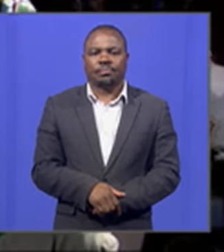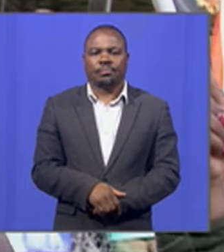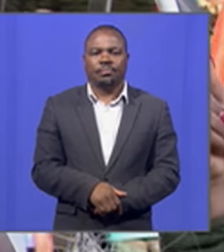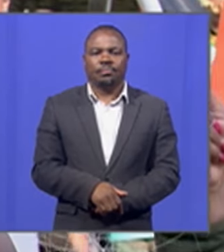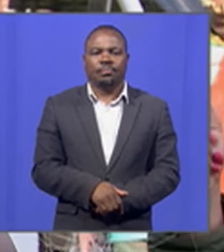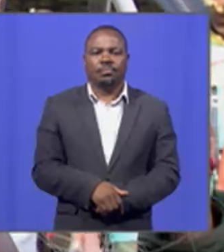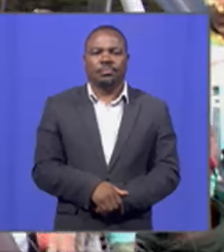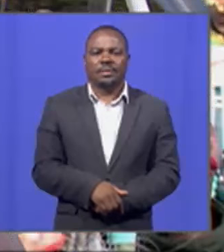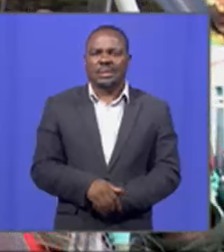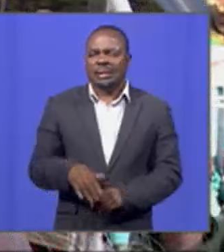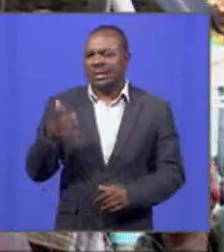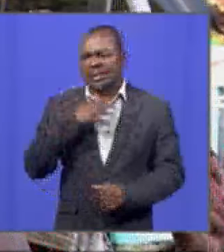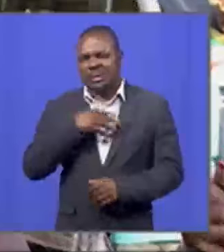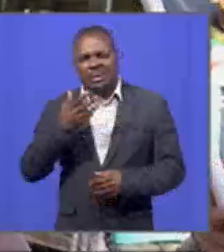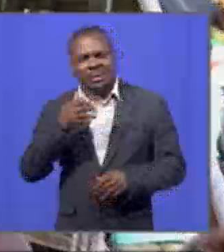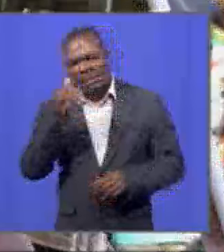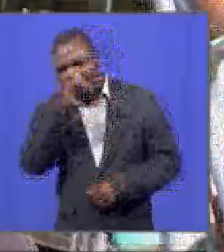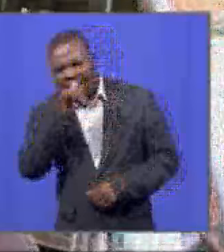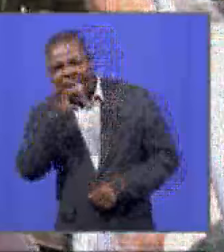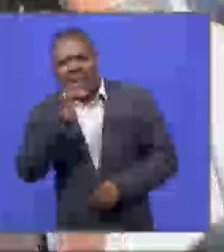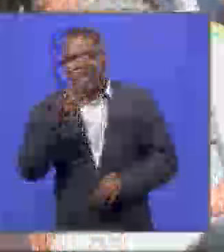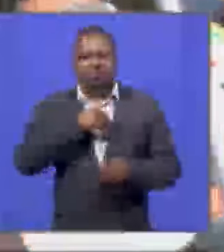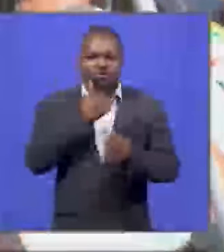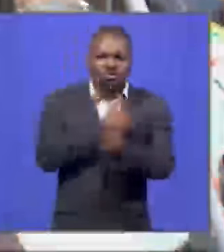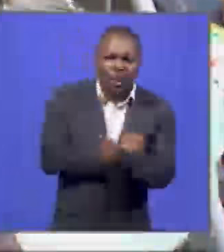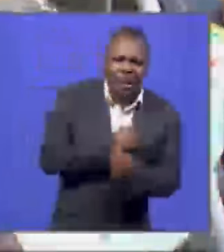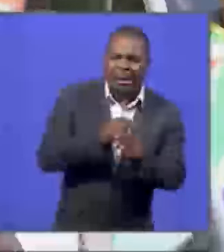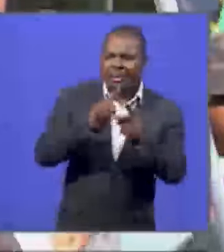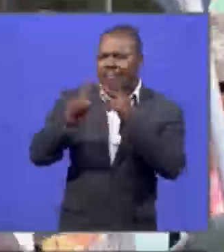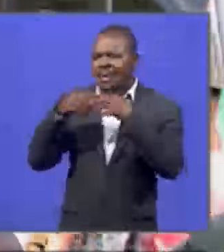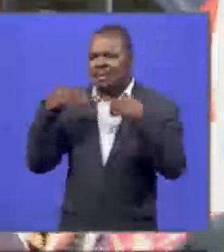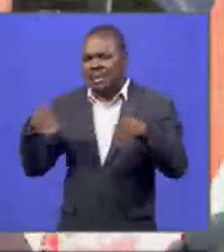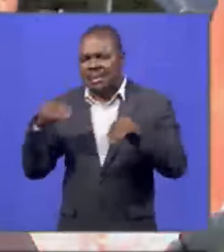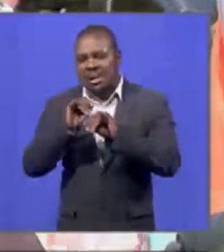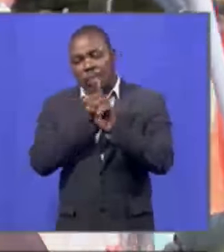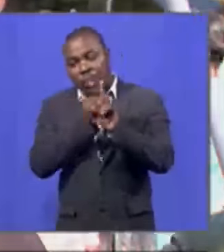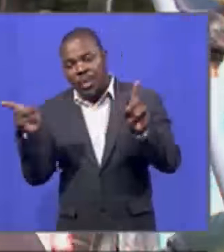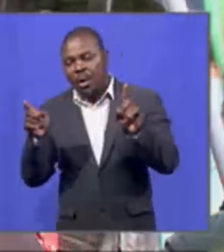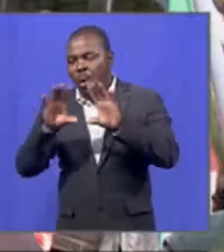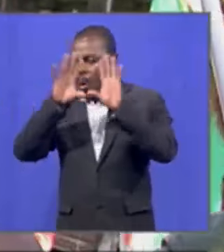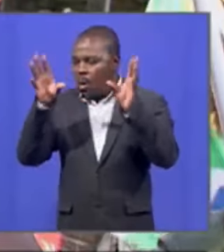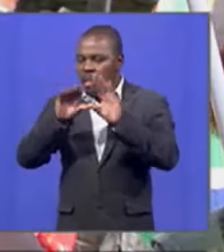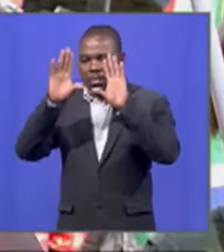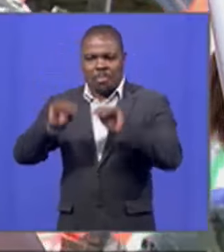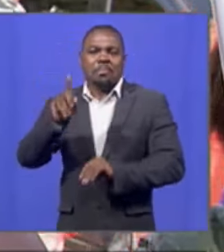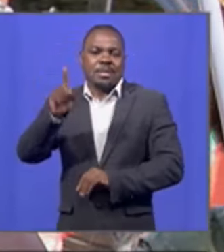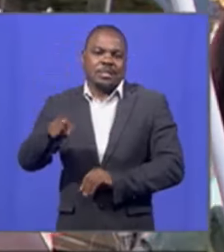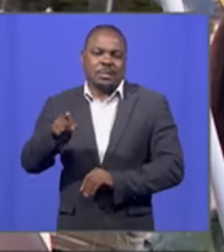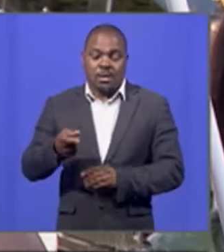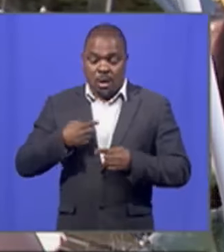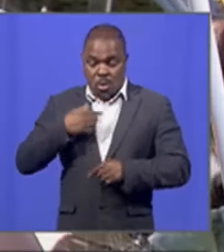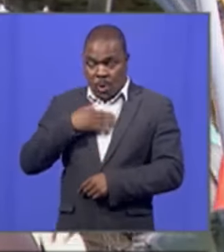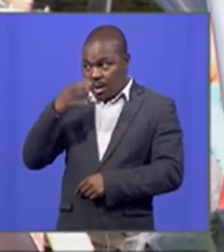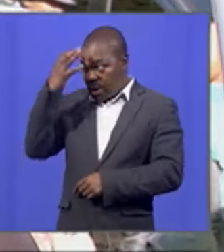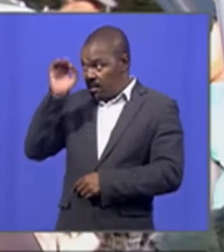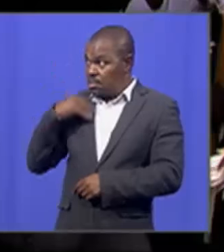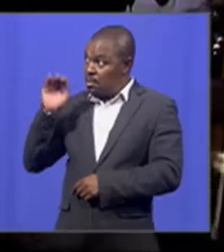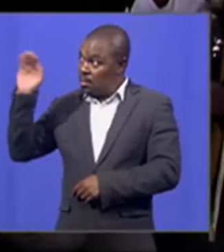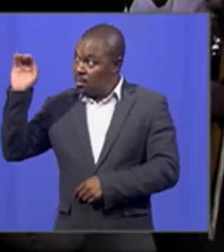All this thuggery and drugs and all these illegal trades must be gone. So we want the government to respond to the